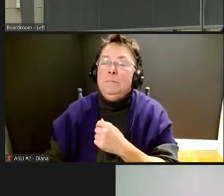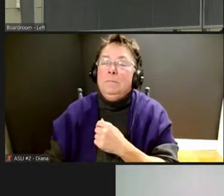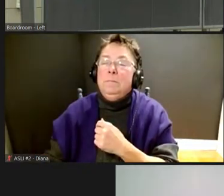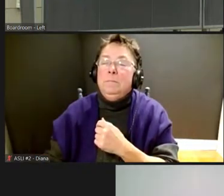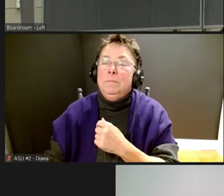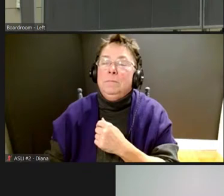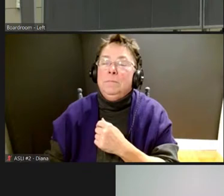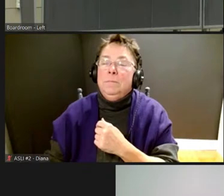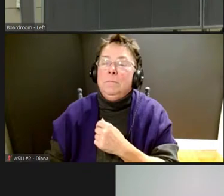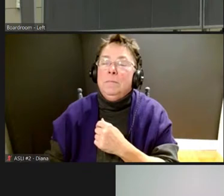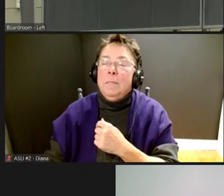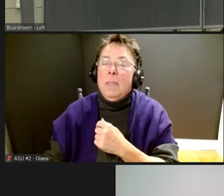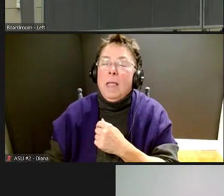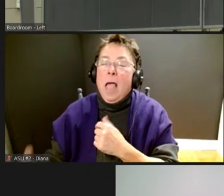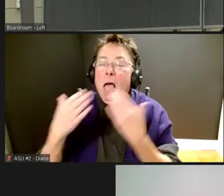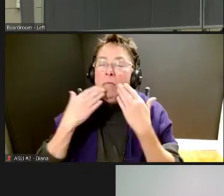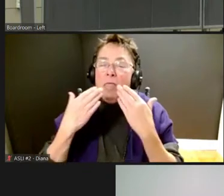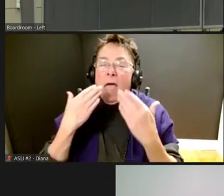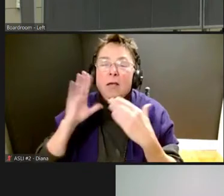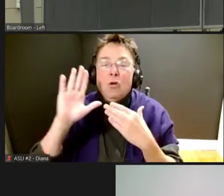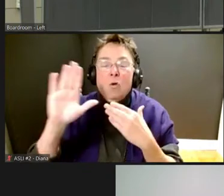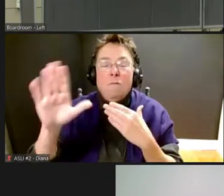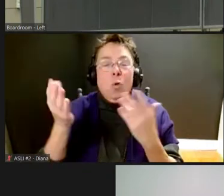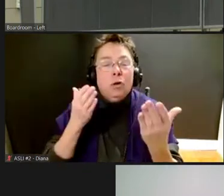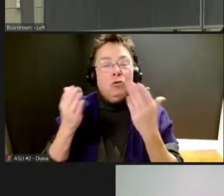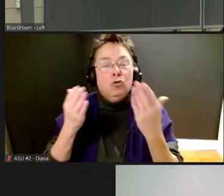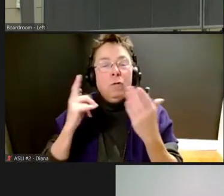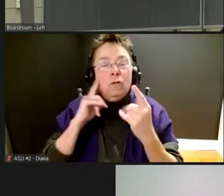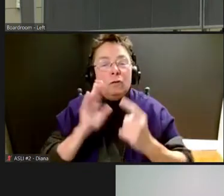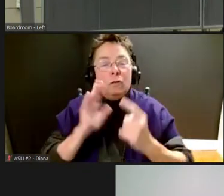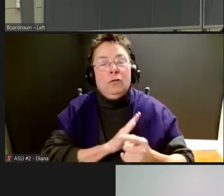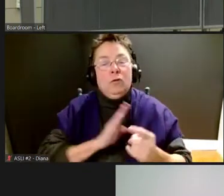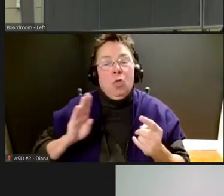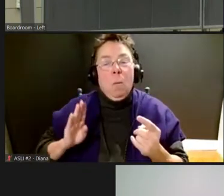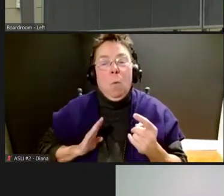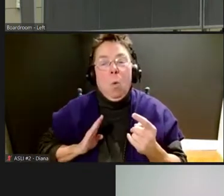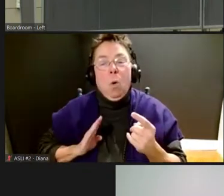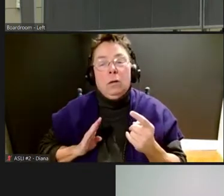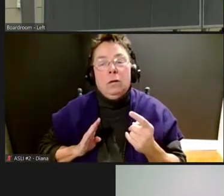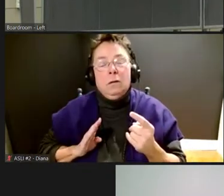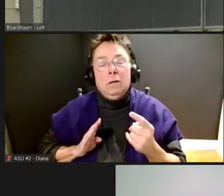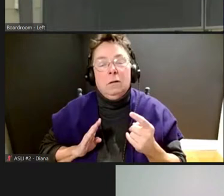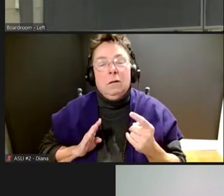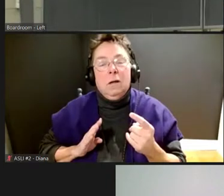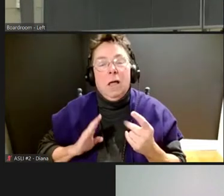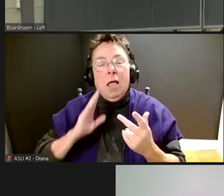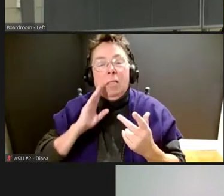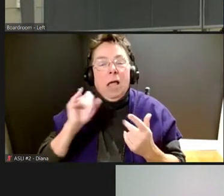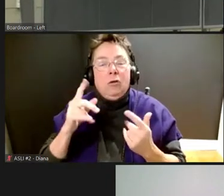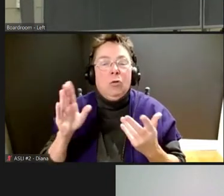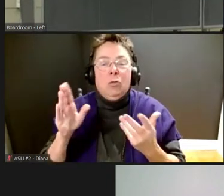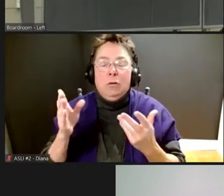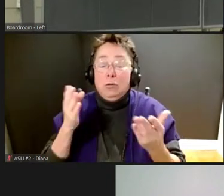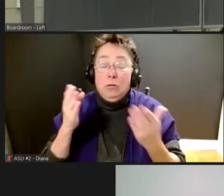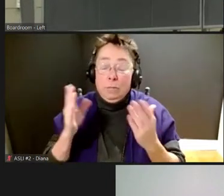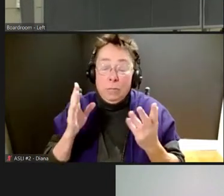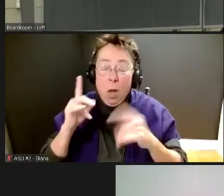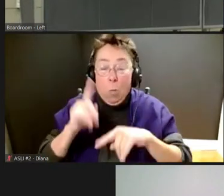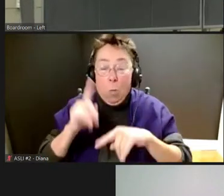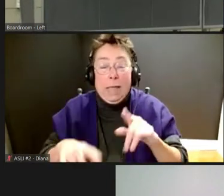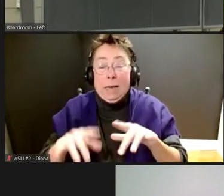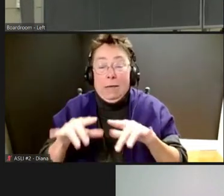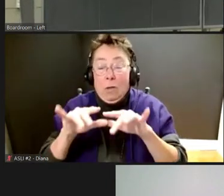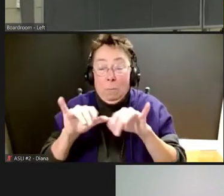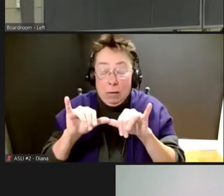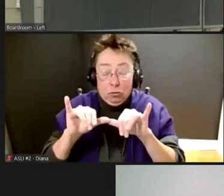Thank you very much for your service to the board of, we can't even measure